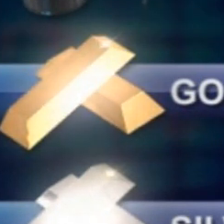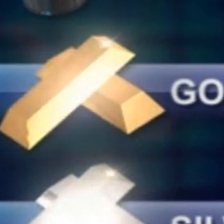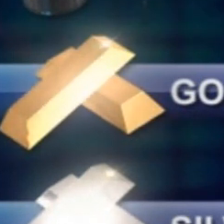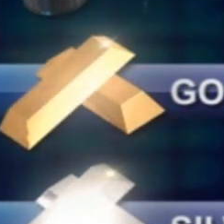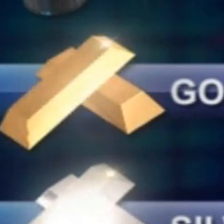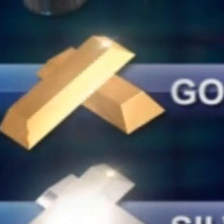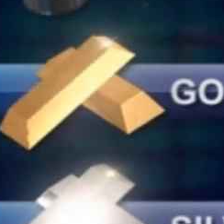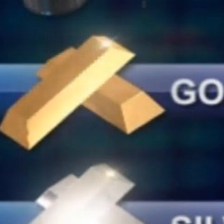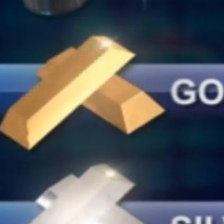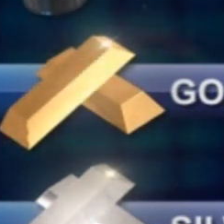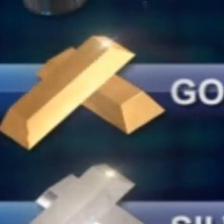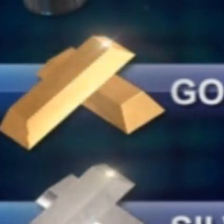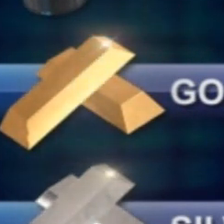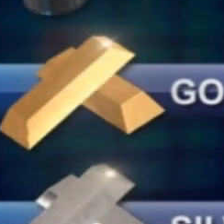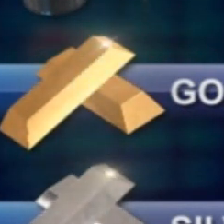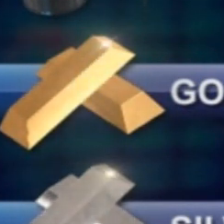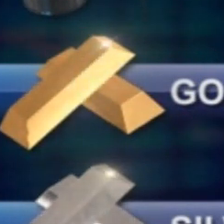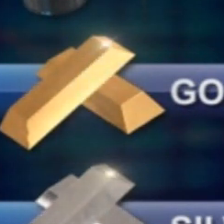up $18 at